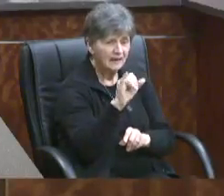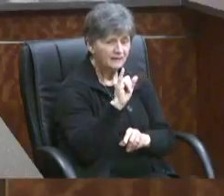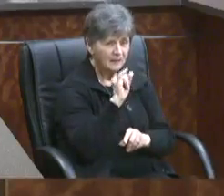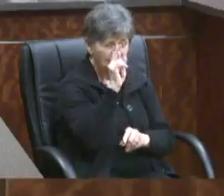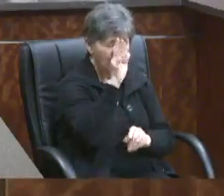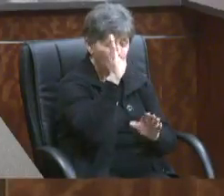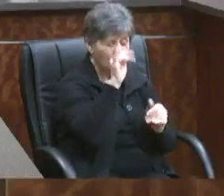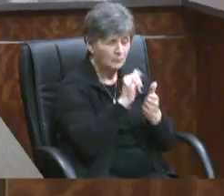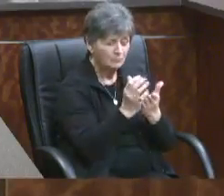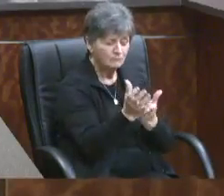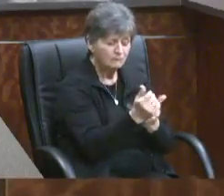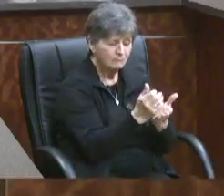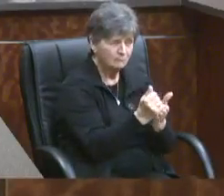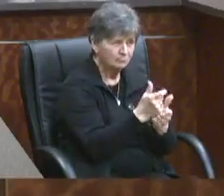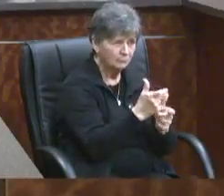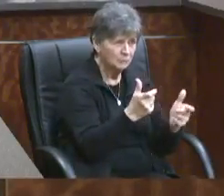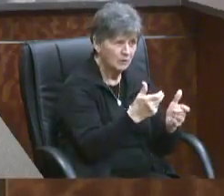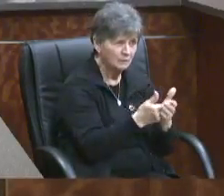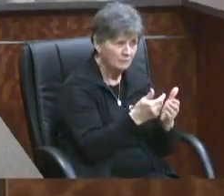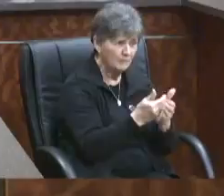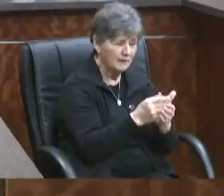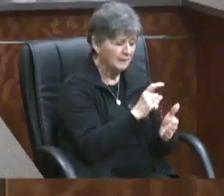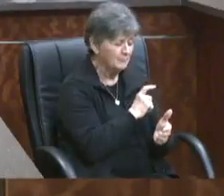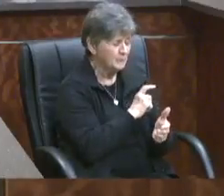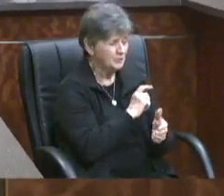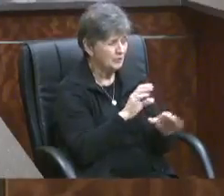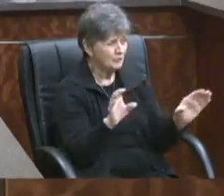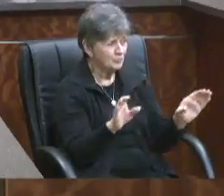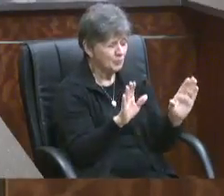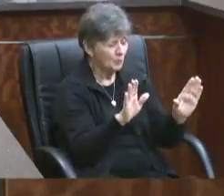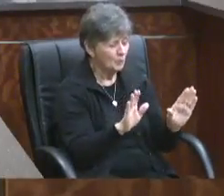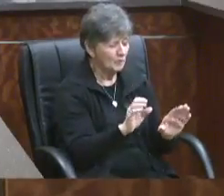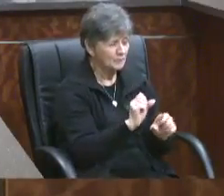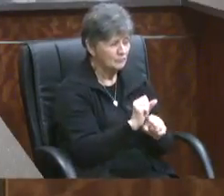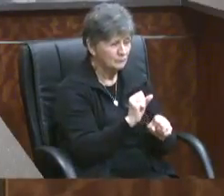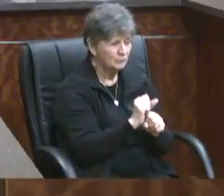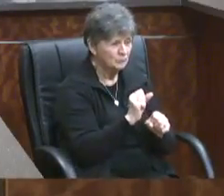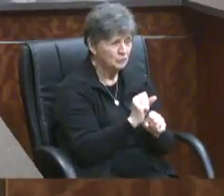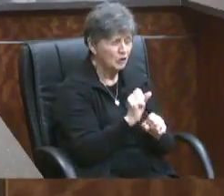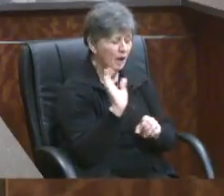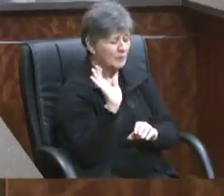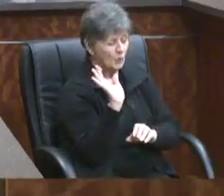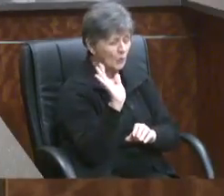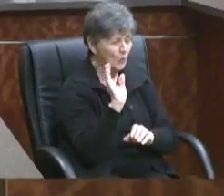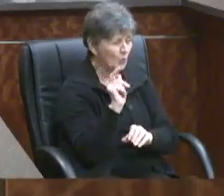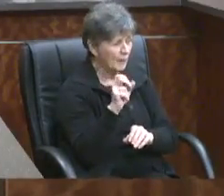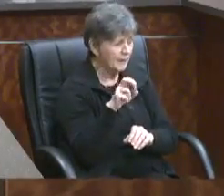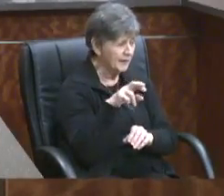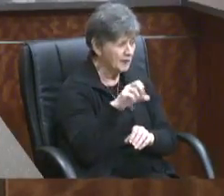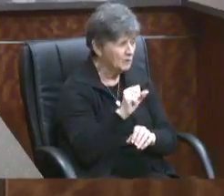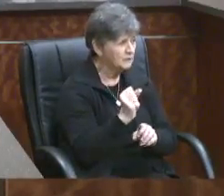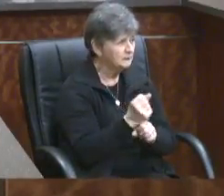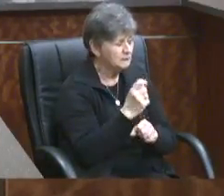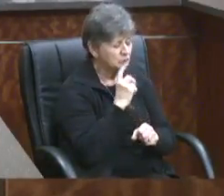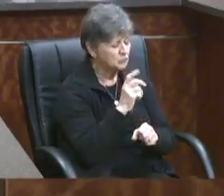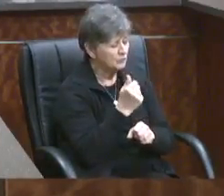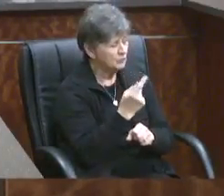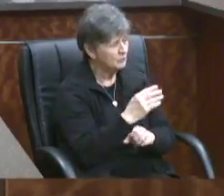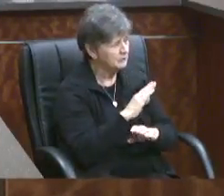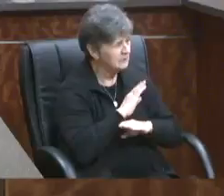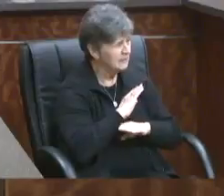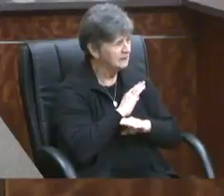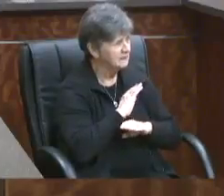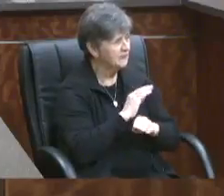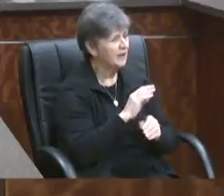officers were doing a great job clearing the tables, making sure everybody was satisfied. Condolence to Council Member